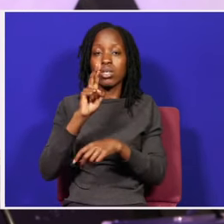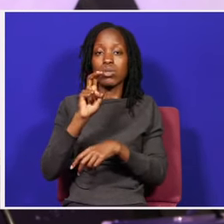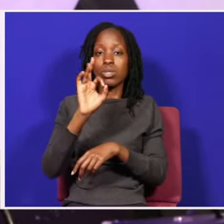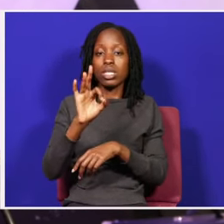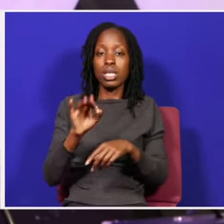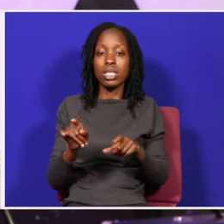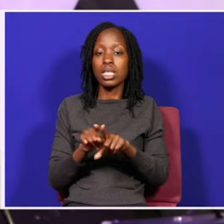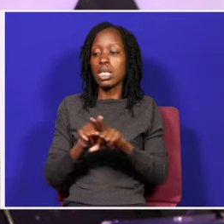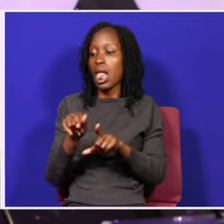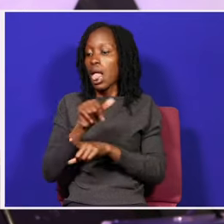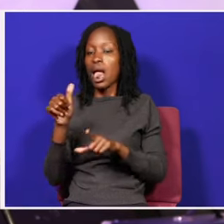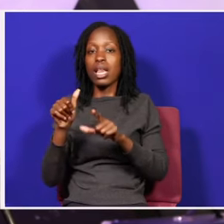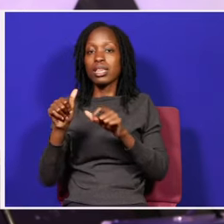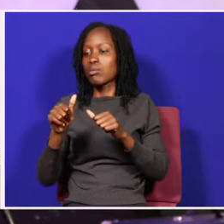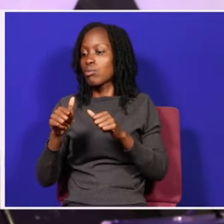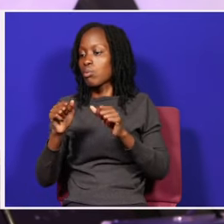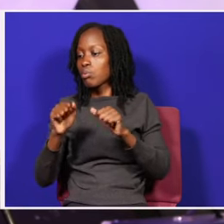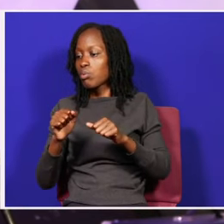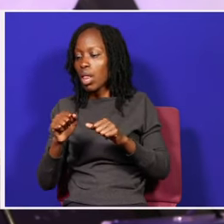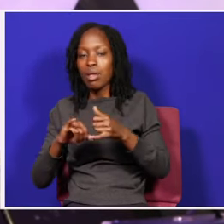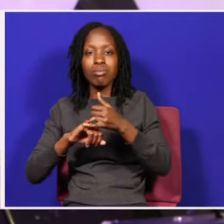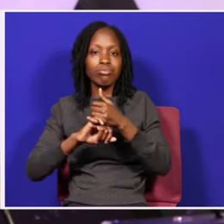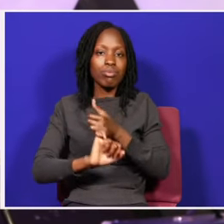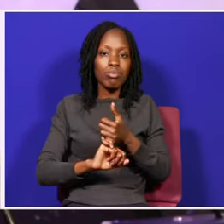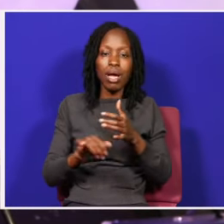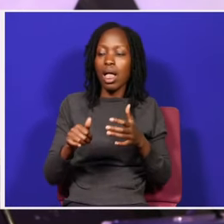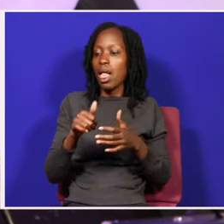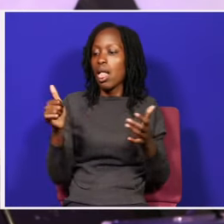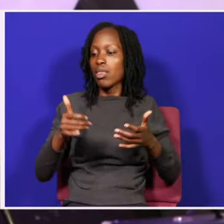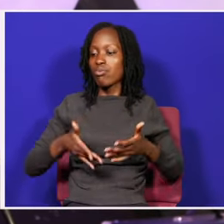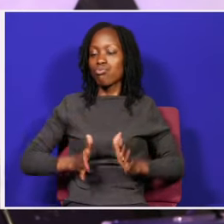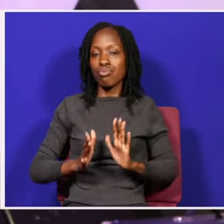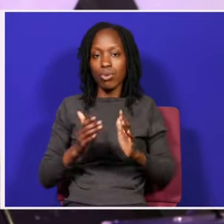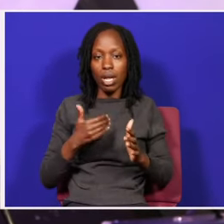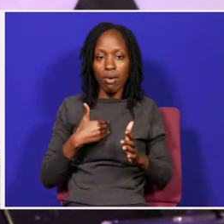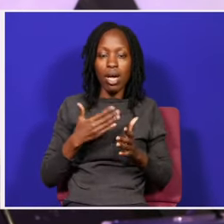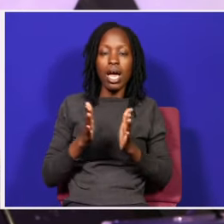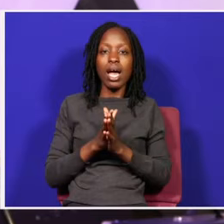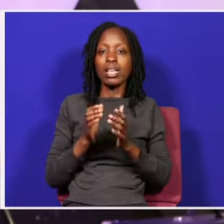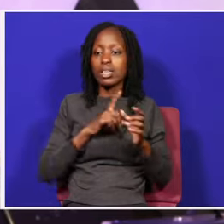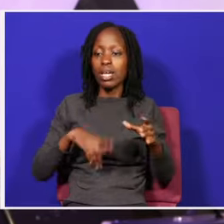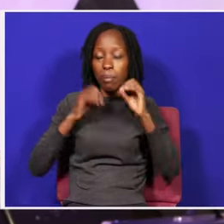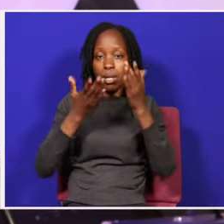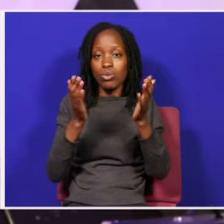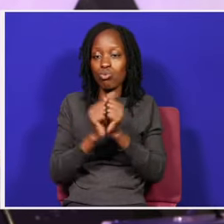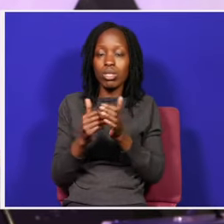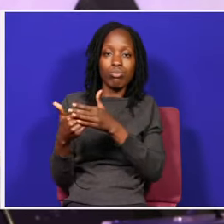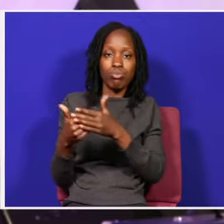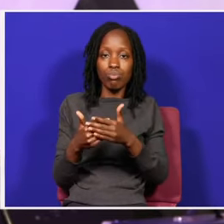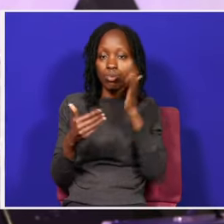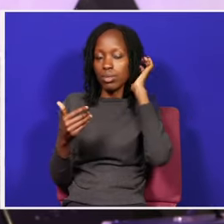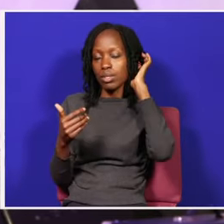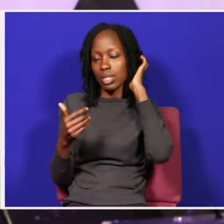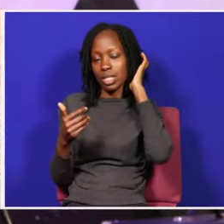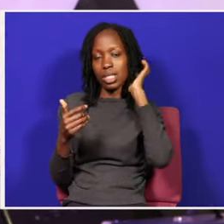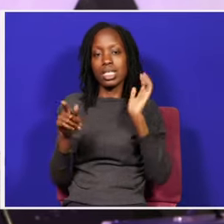others were able to start families. Many got married, many settled down, and God blessed with children, God blessed with babies. And this